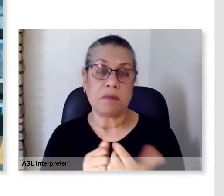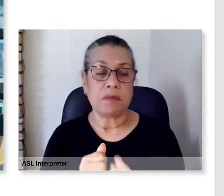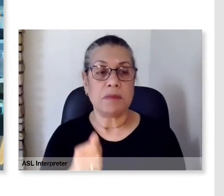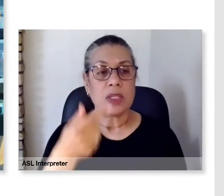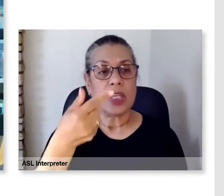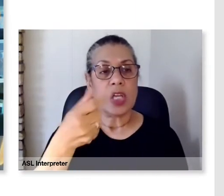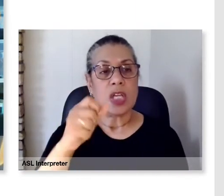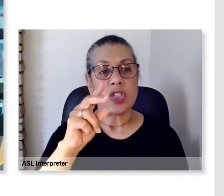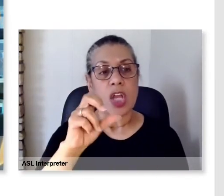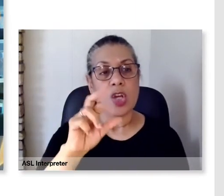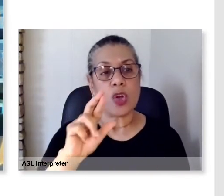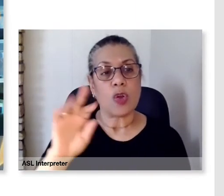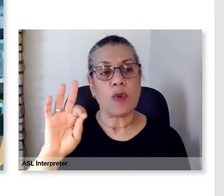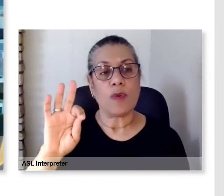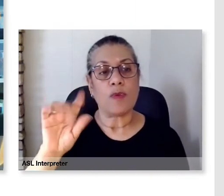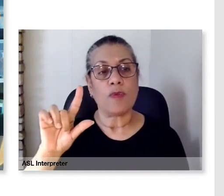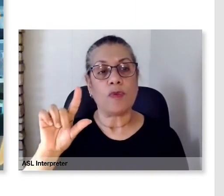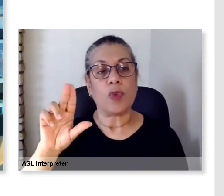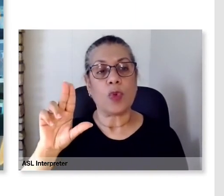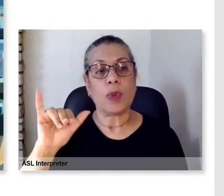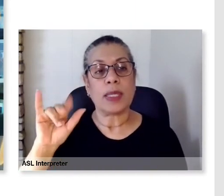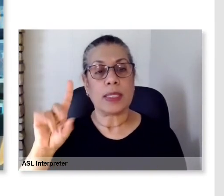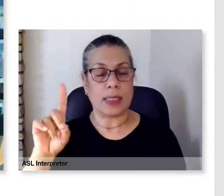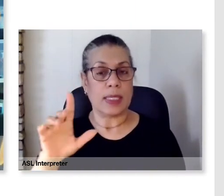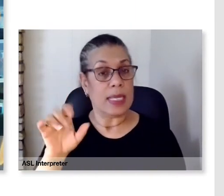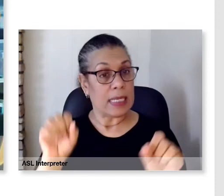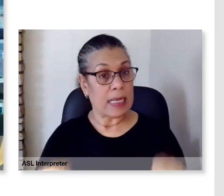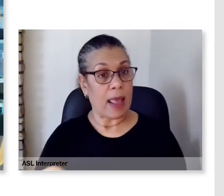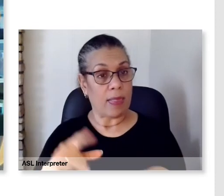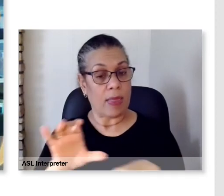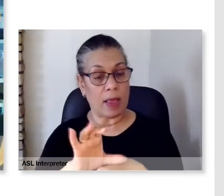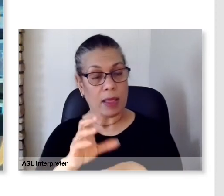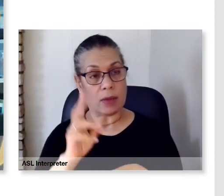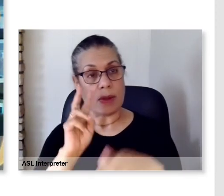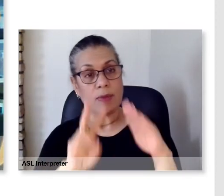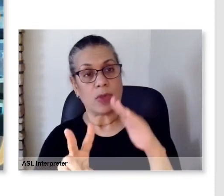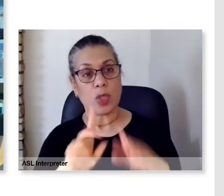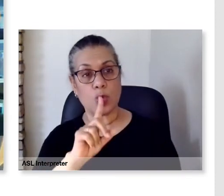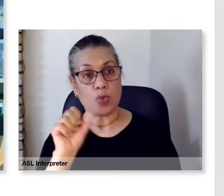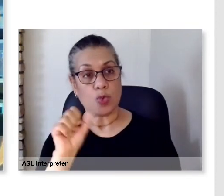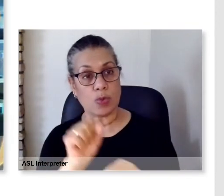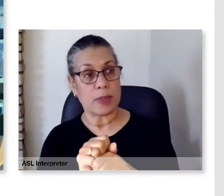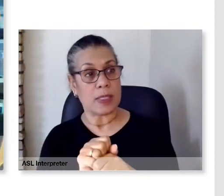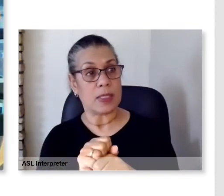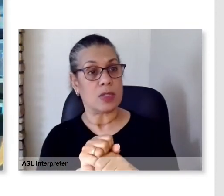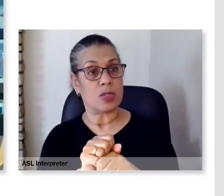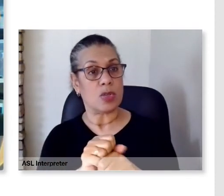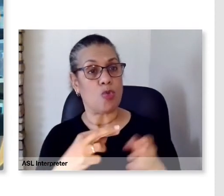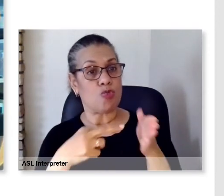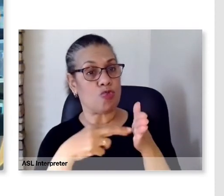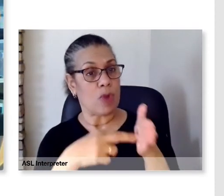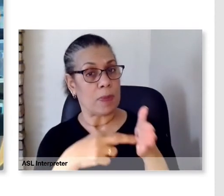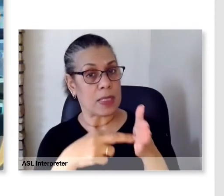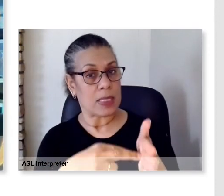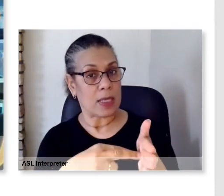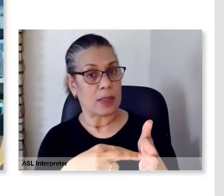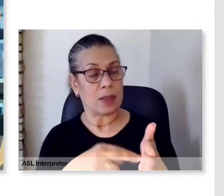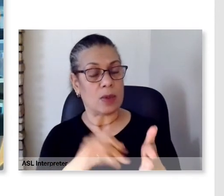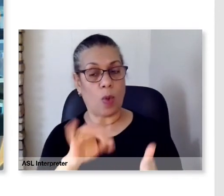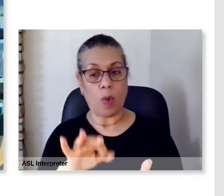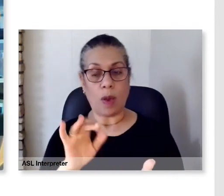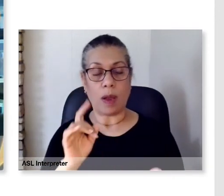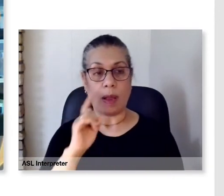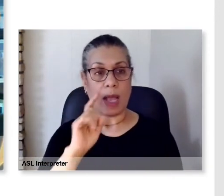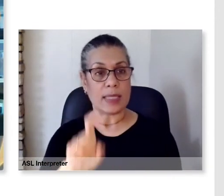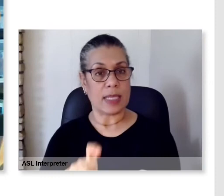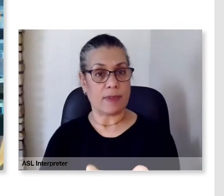fluidity. Can computational system really predict through the pure representation our identification? And I think, Fox, from